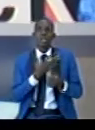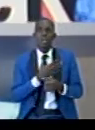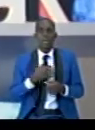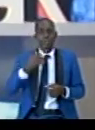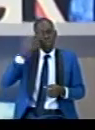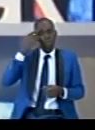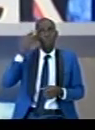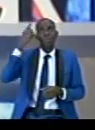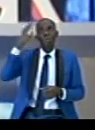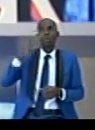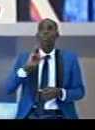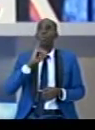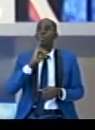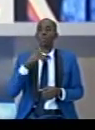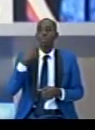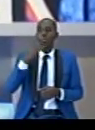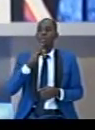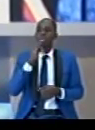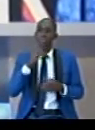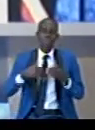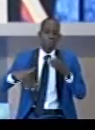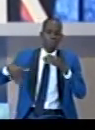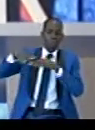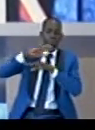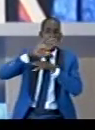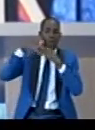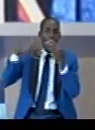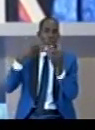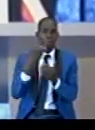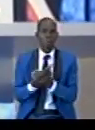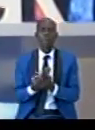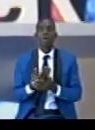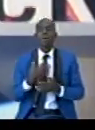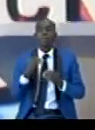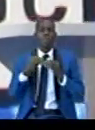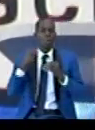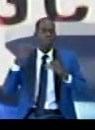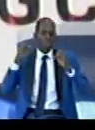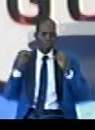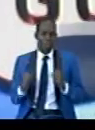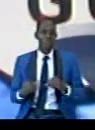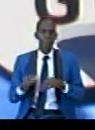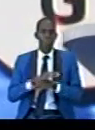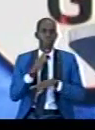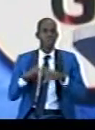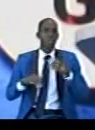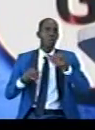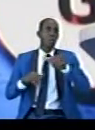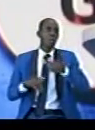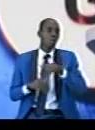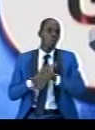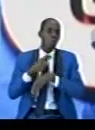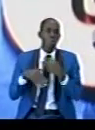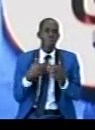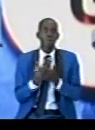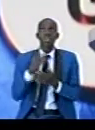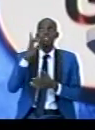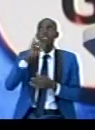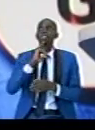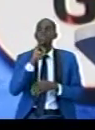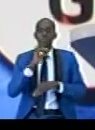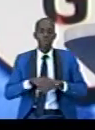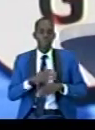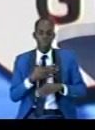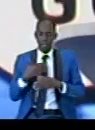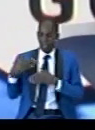who is over all and above all, more powerful than all, he is on my side, is my shepherd,